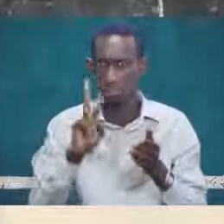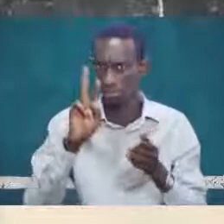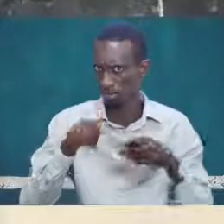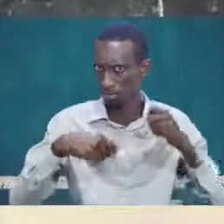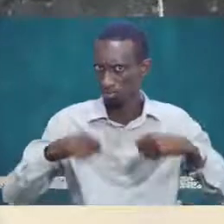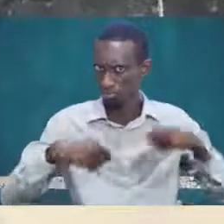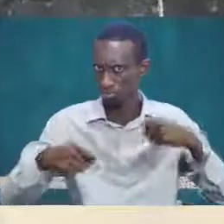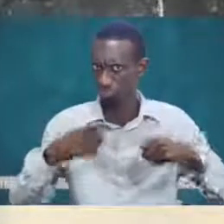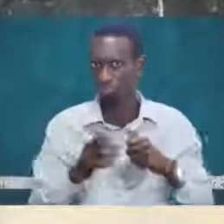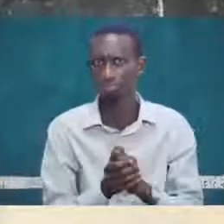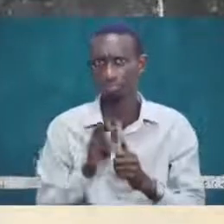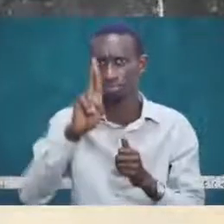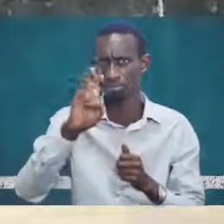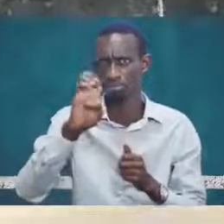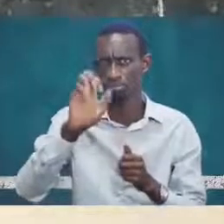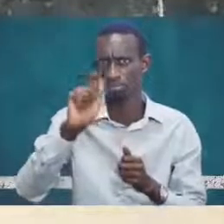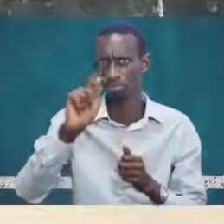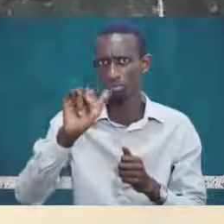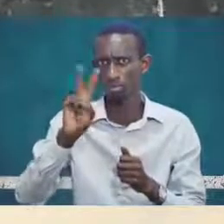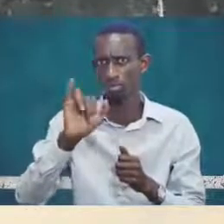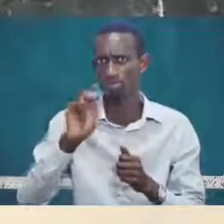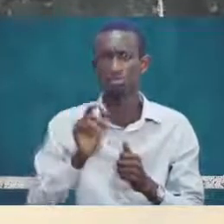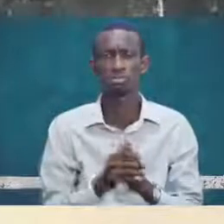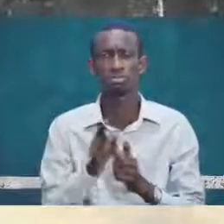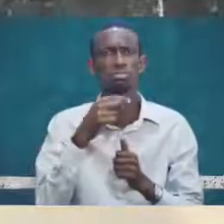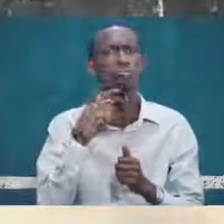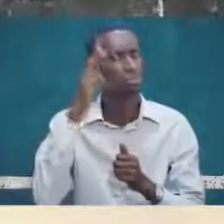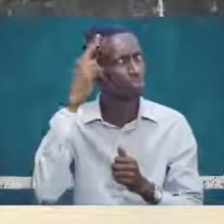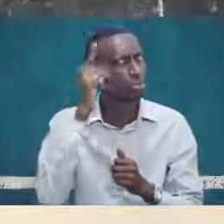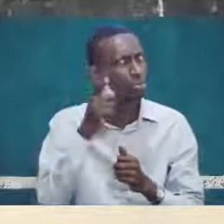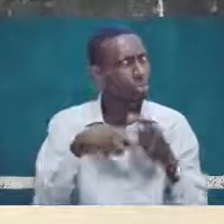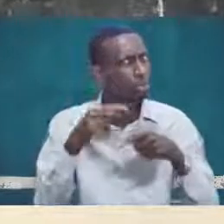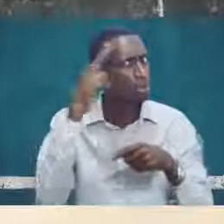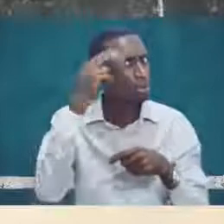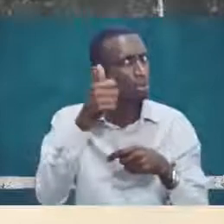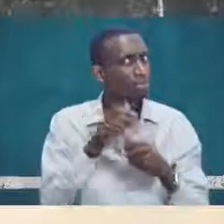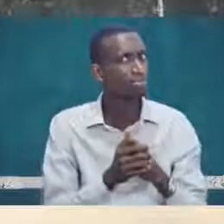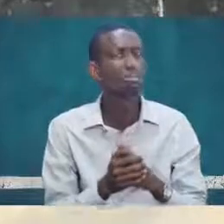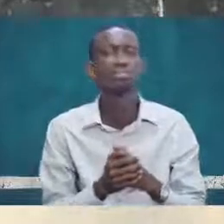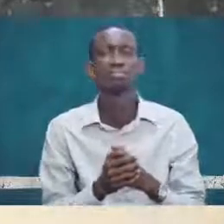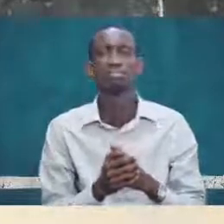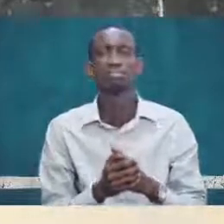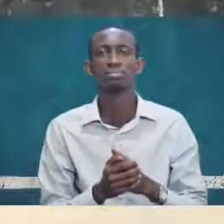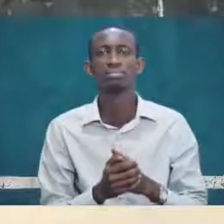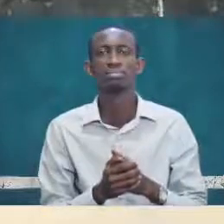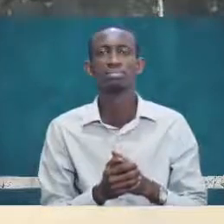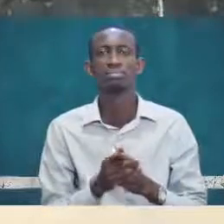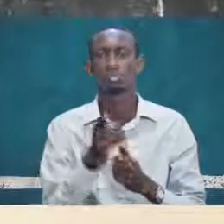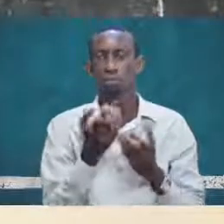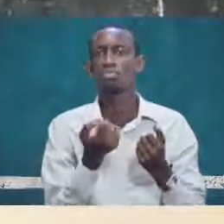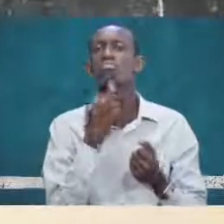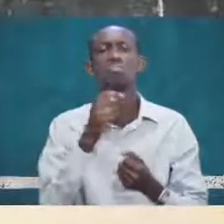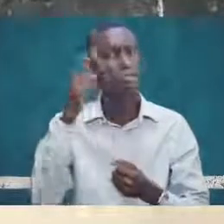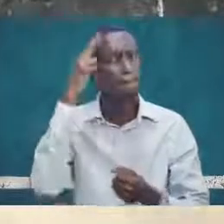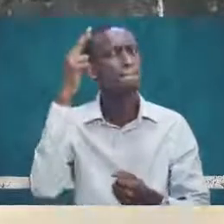you remember the reactivity series? I hope you are still remembering, and I believe you put it down. You have to